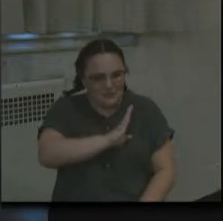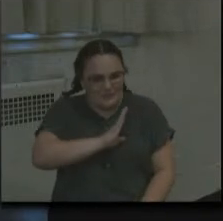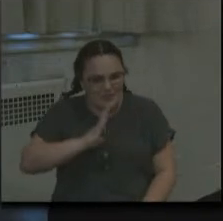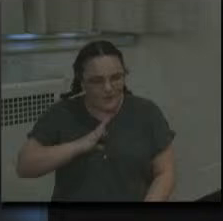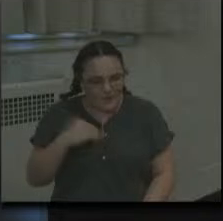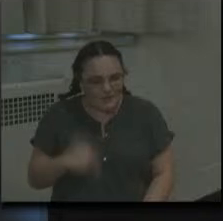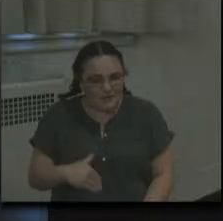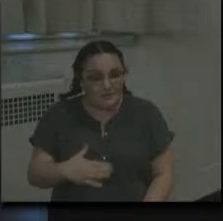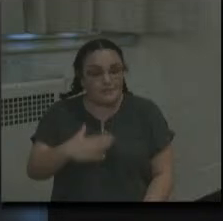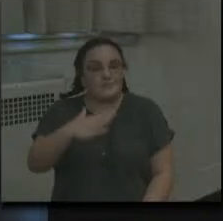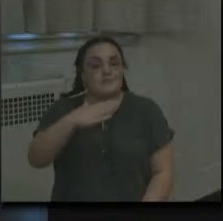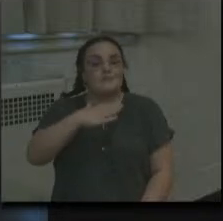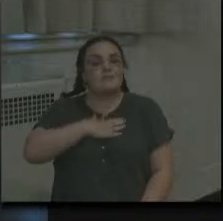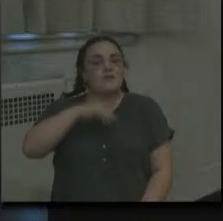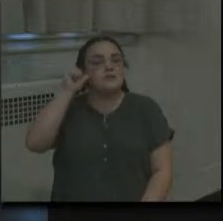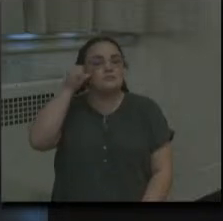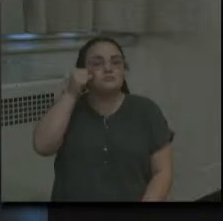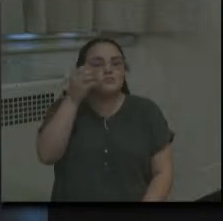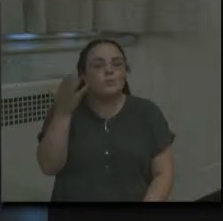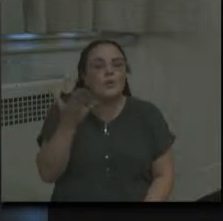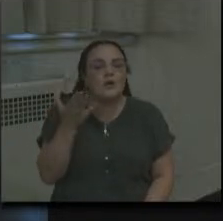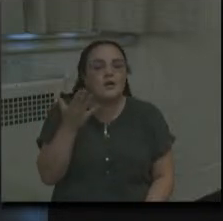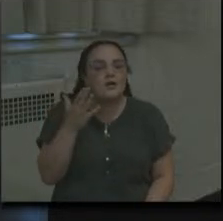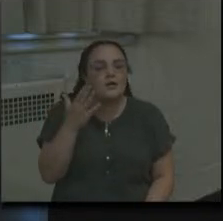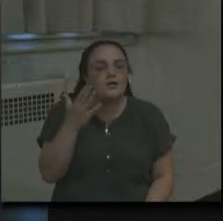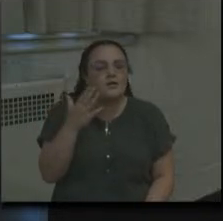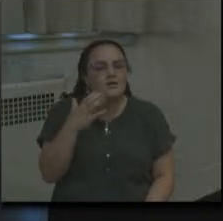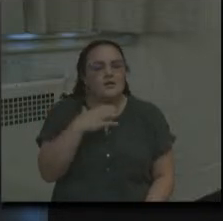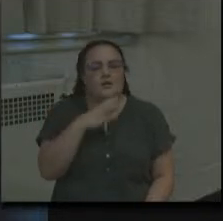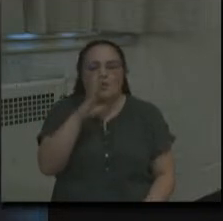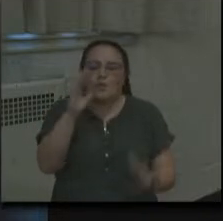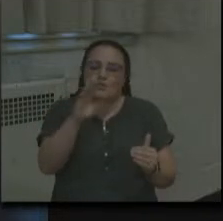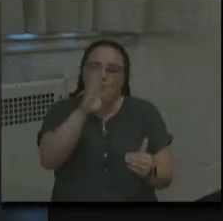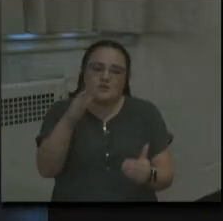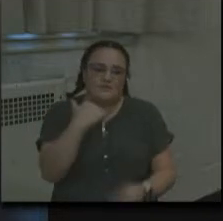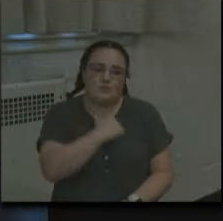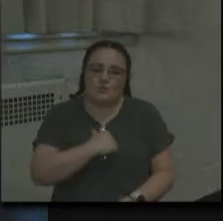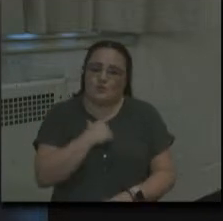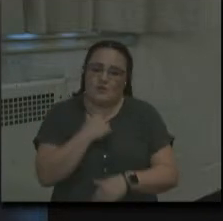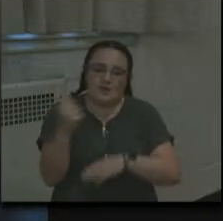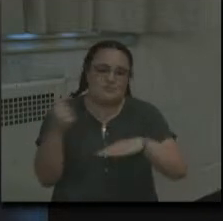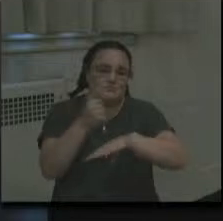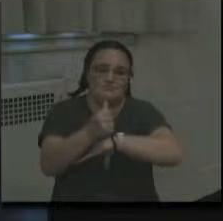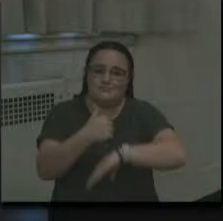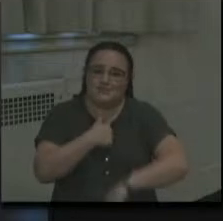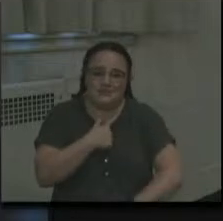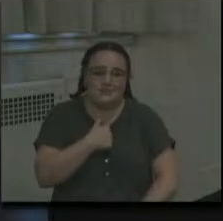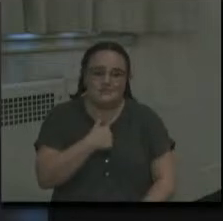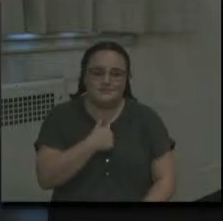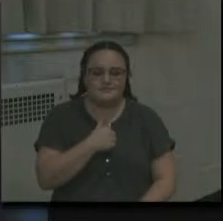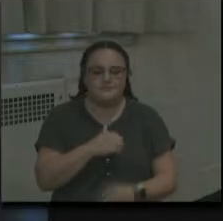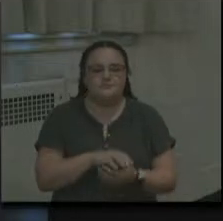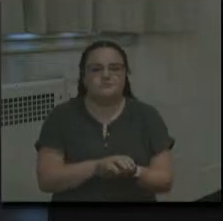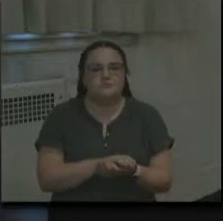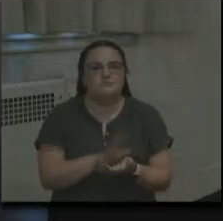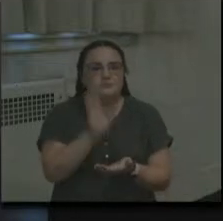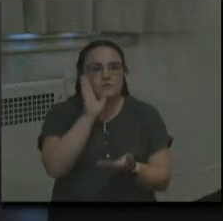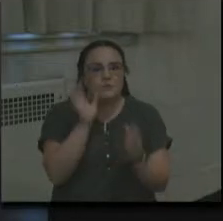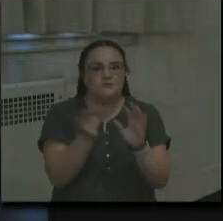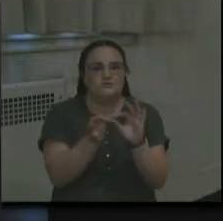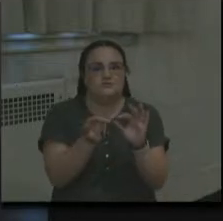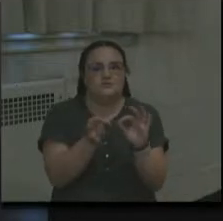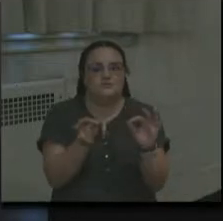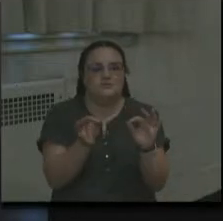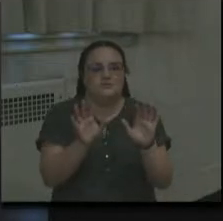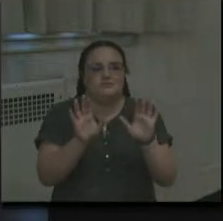one legacy is, I hope you never regret that decision. People will say that I was a